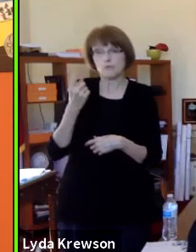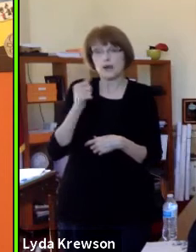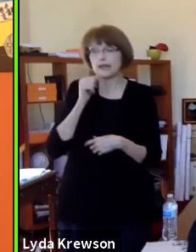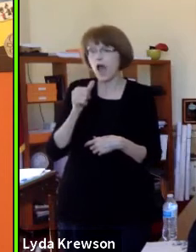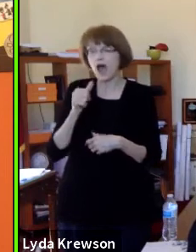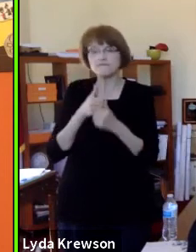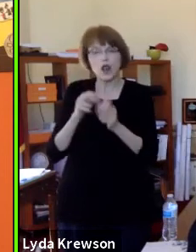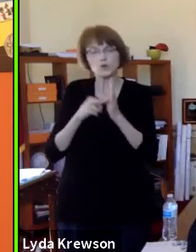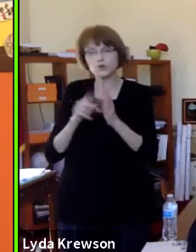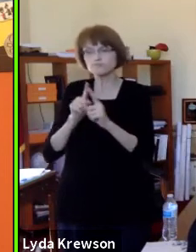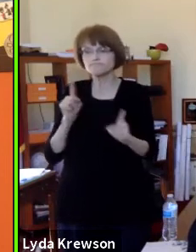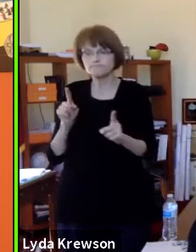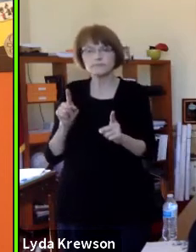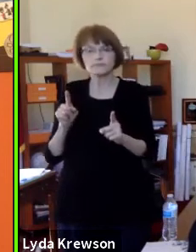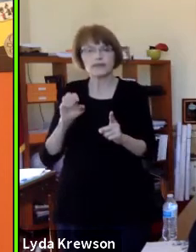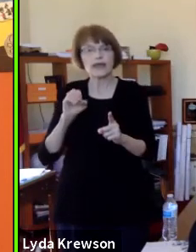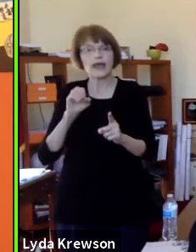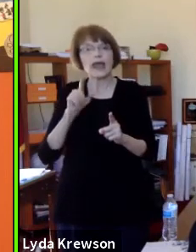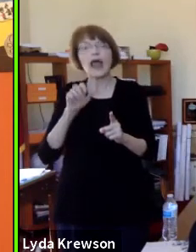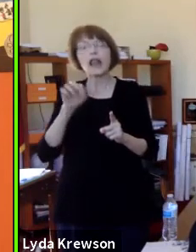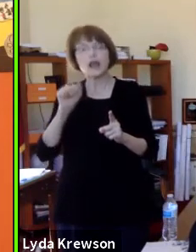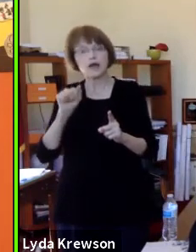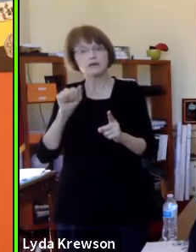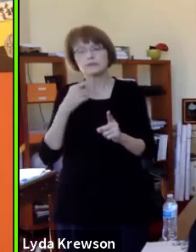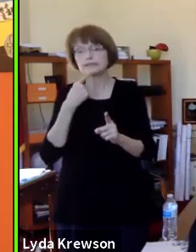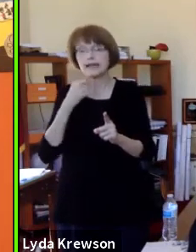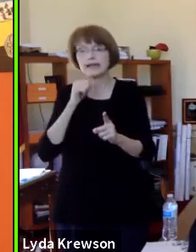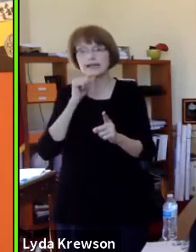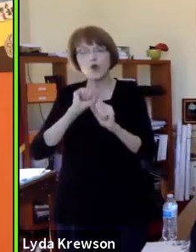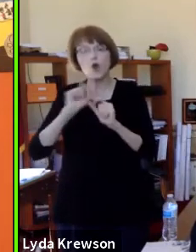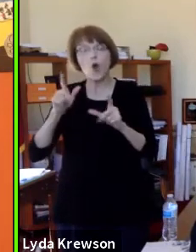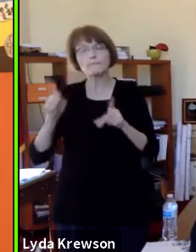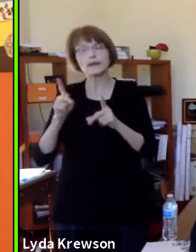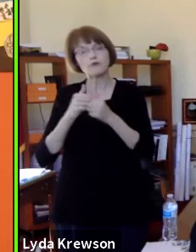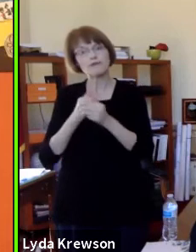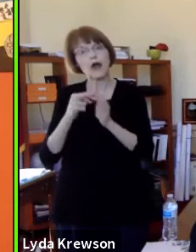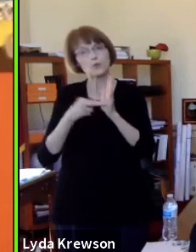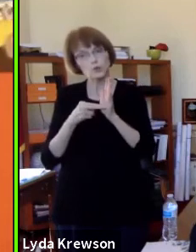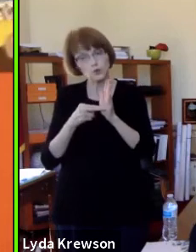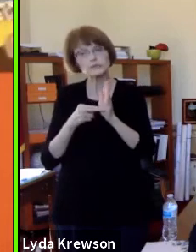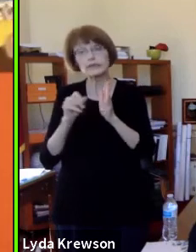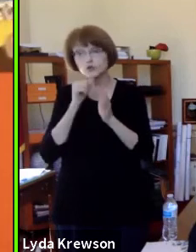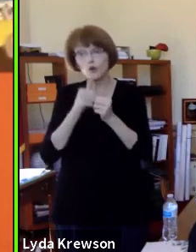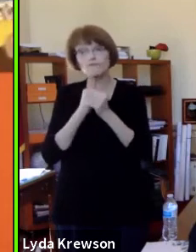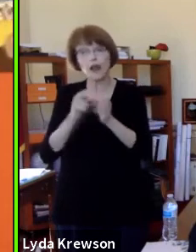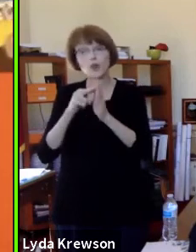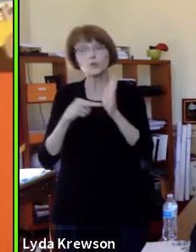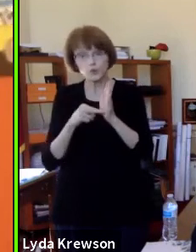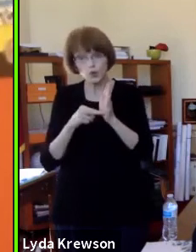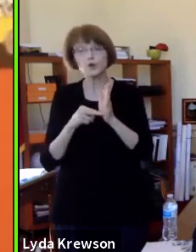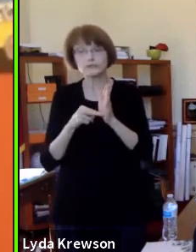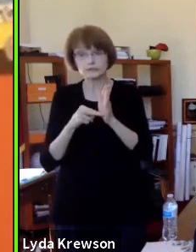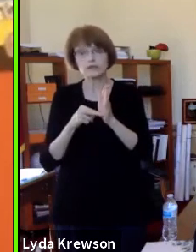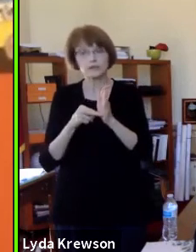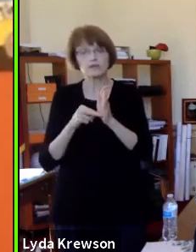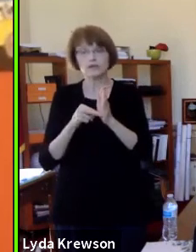Ellis said that not everybody follows rules, but then it could spread to those people who are following the